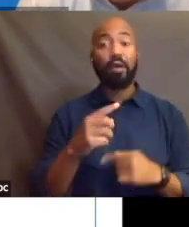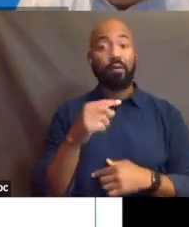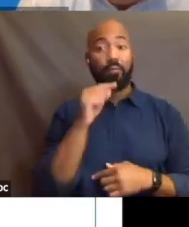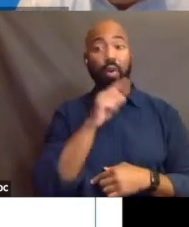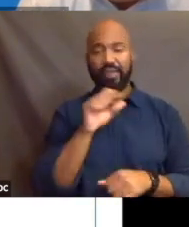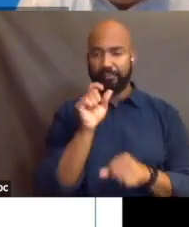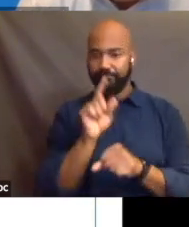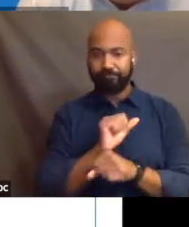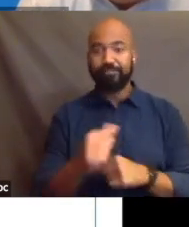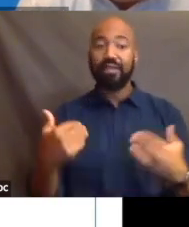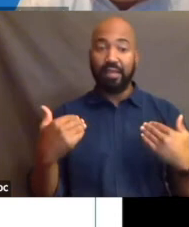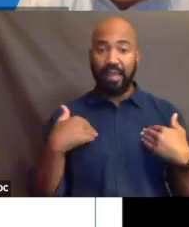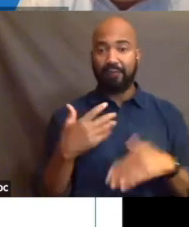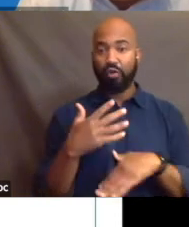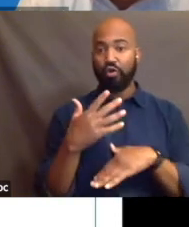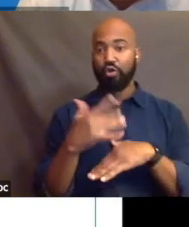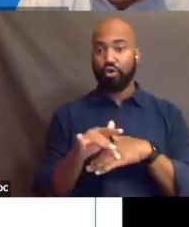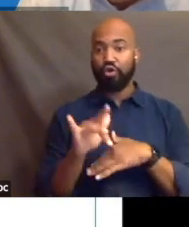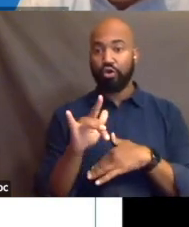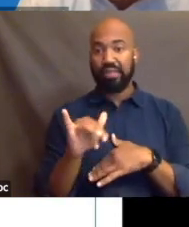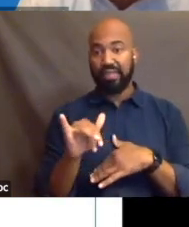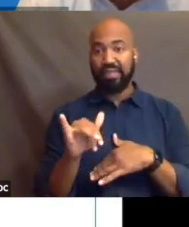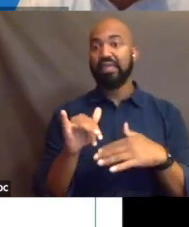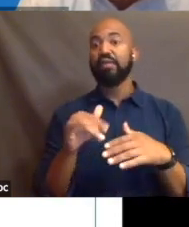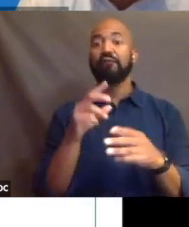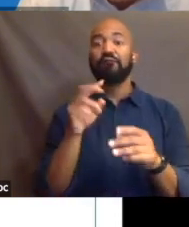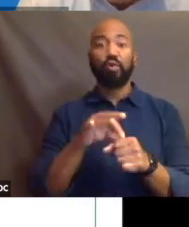voting from the 20th through the 1st of November.